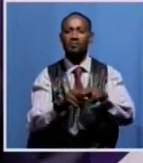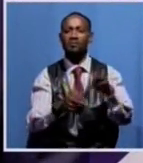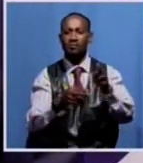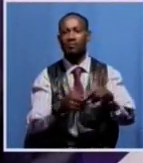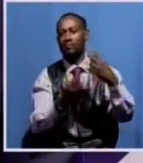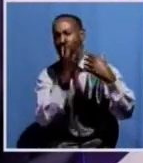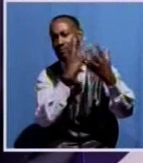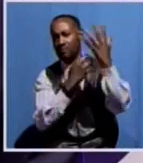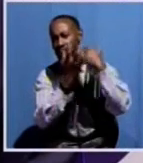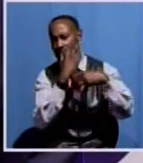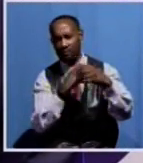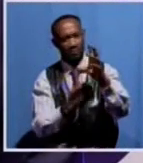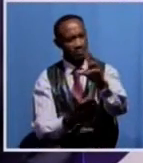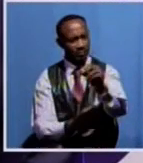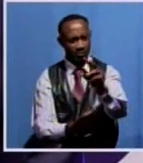increase the size of that mountain.